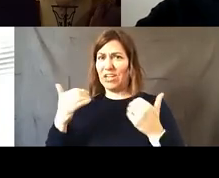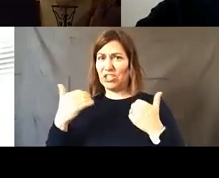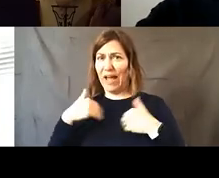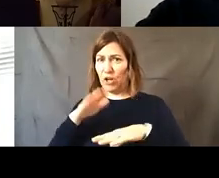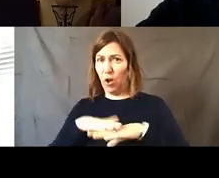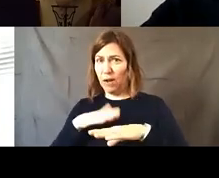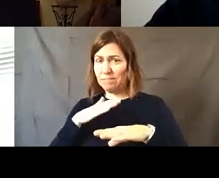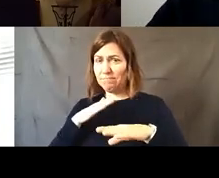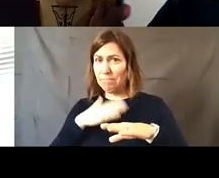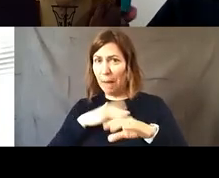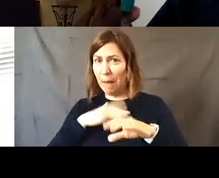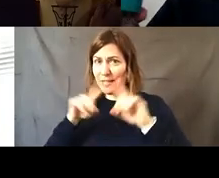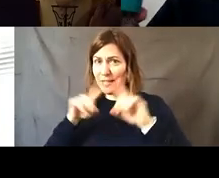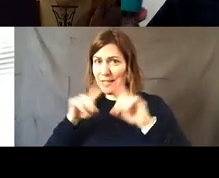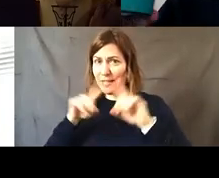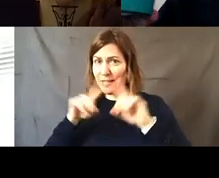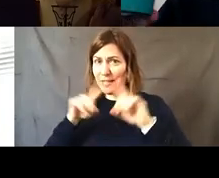know.